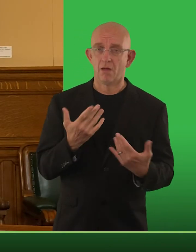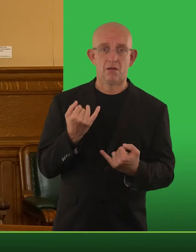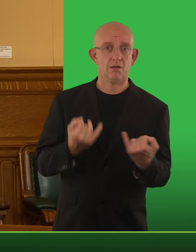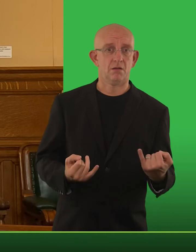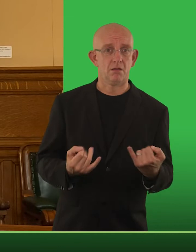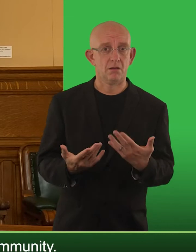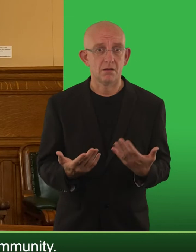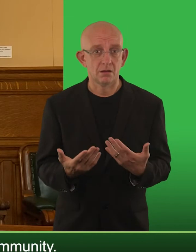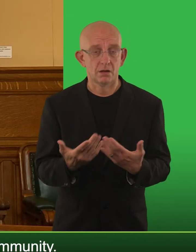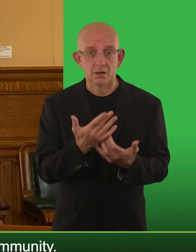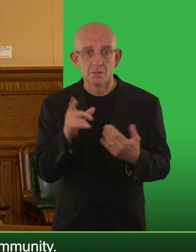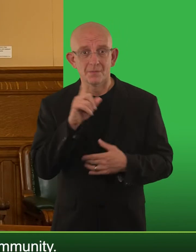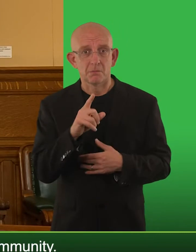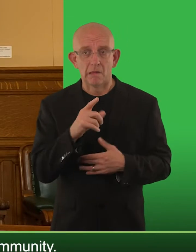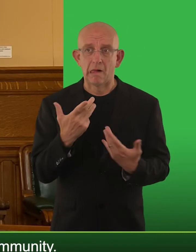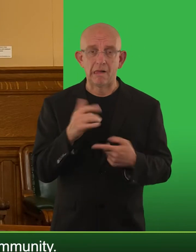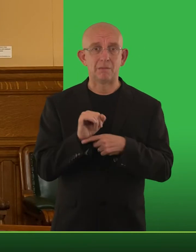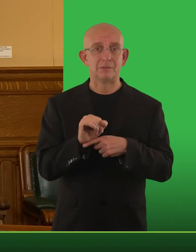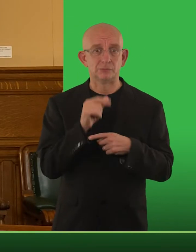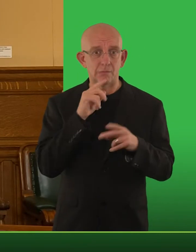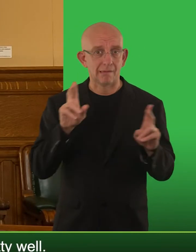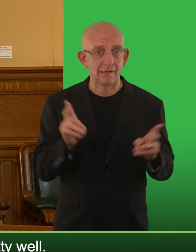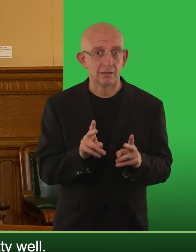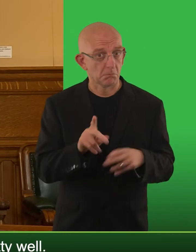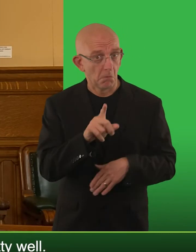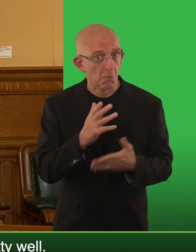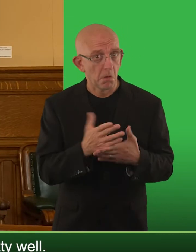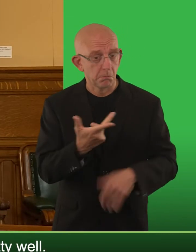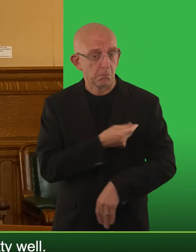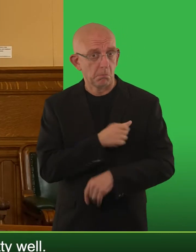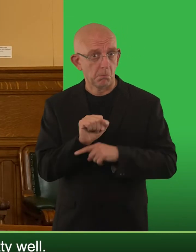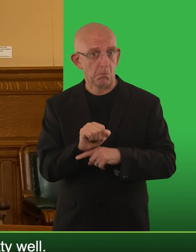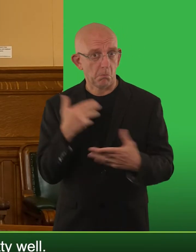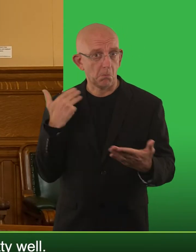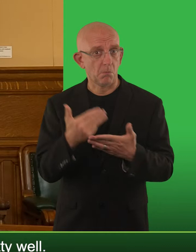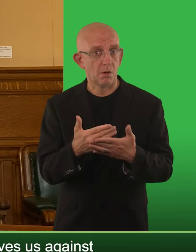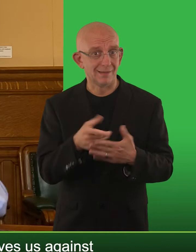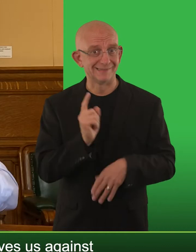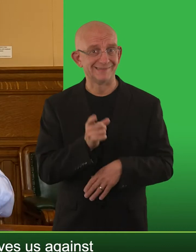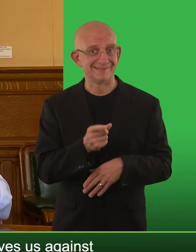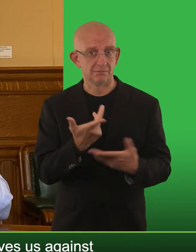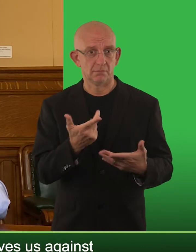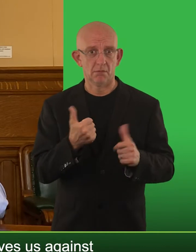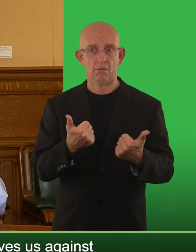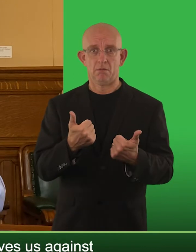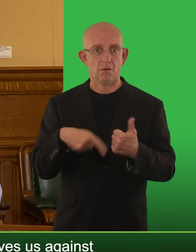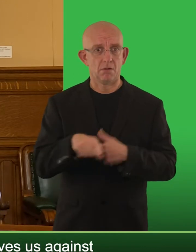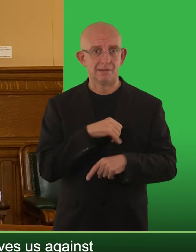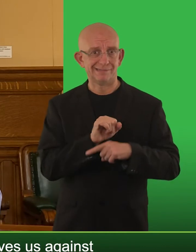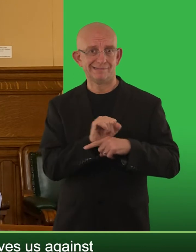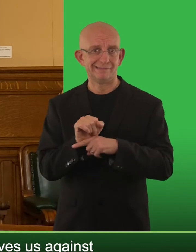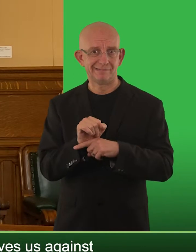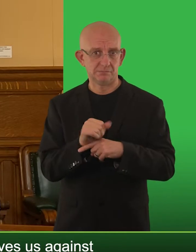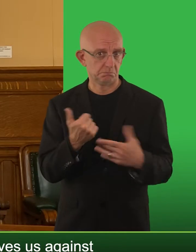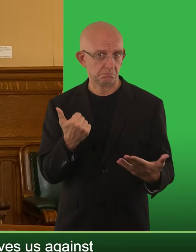harm. People worry about waning immunity. Actually, it's holding up pretty well. The protection that the vaccine gives us